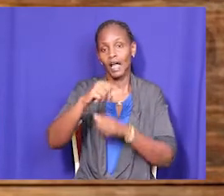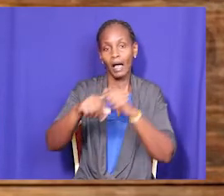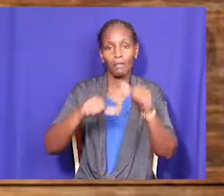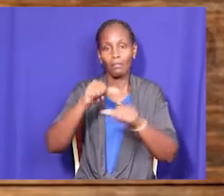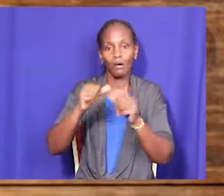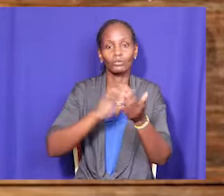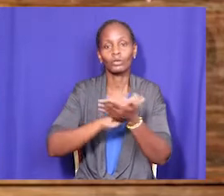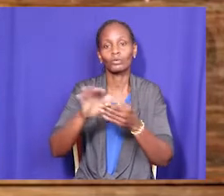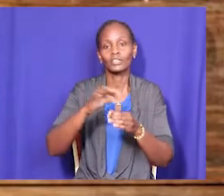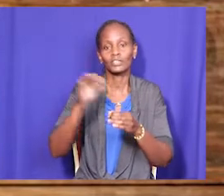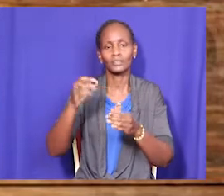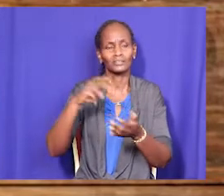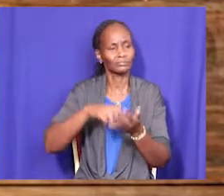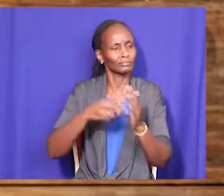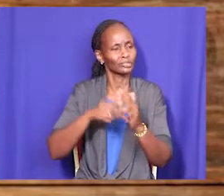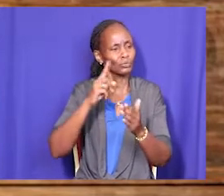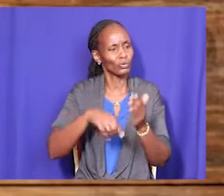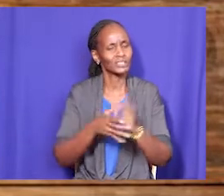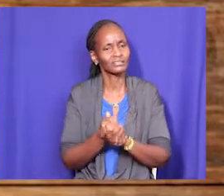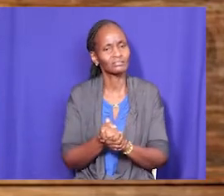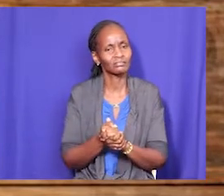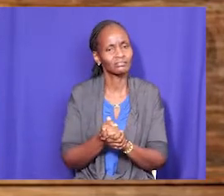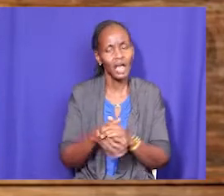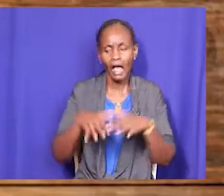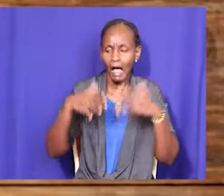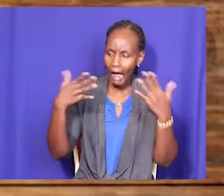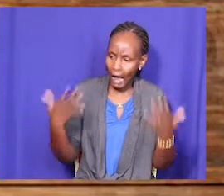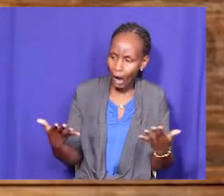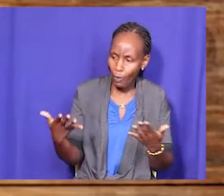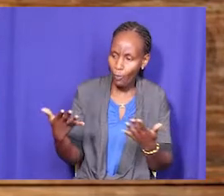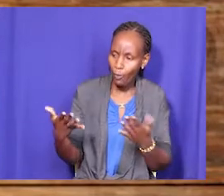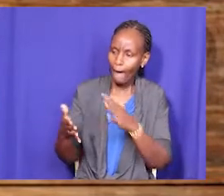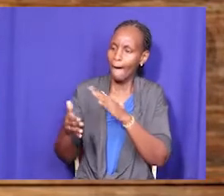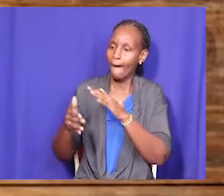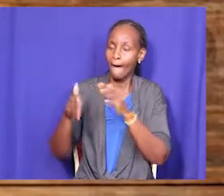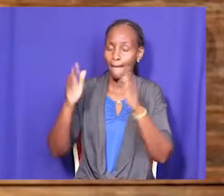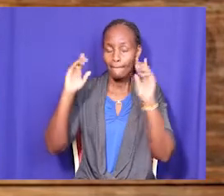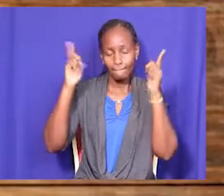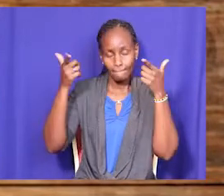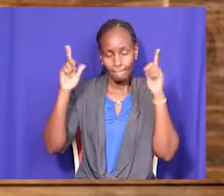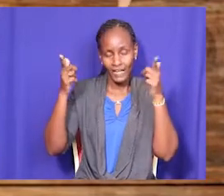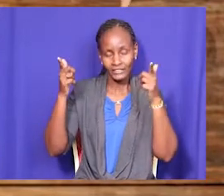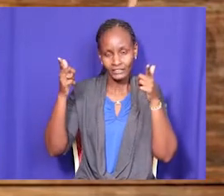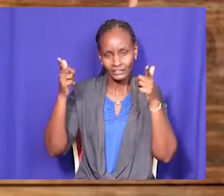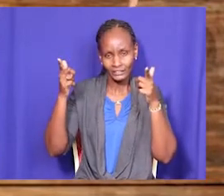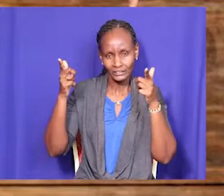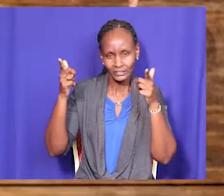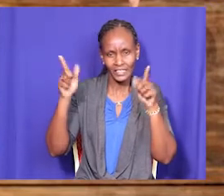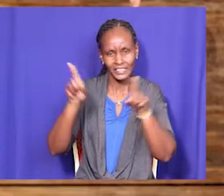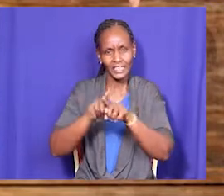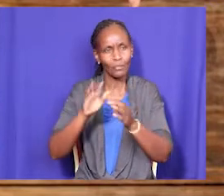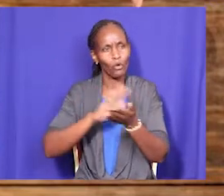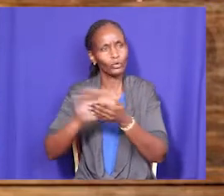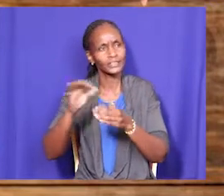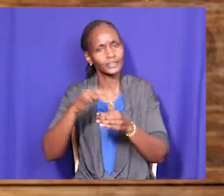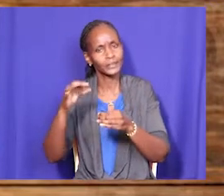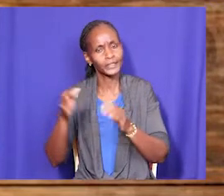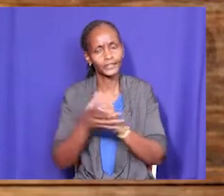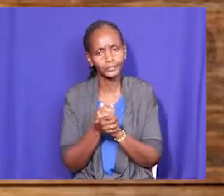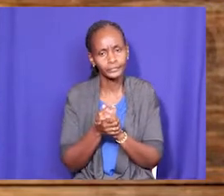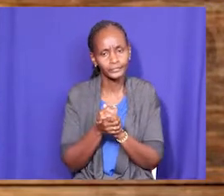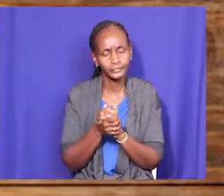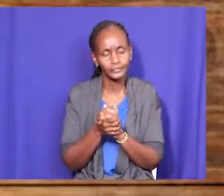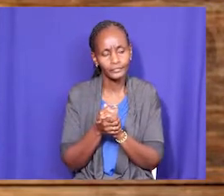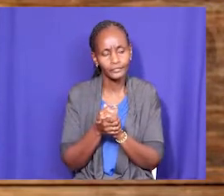Mm-hmm. What do you mean? Yes. Mm. How does the bus have to do with the Holy Spirit? Mm-hmm. Now, guys, mm-hmm. the